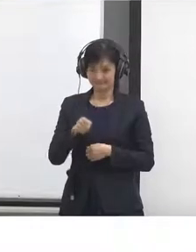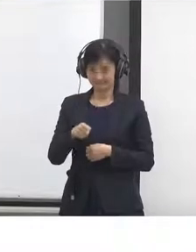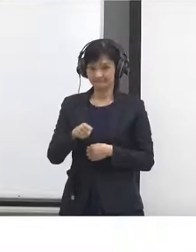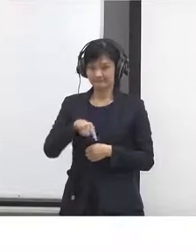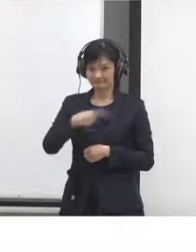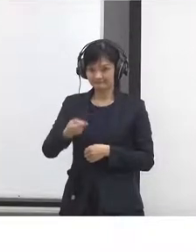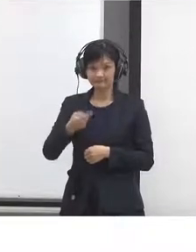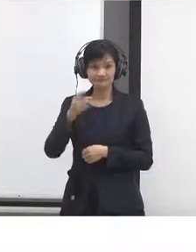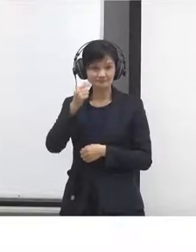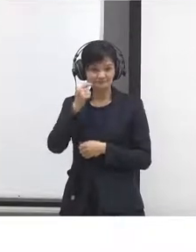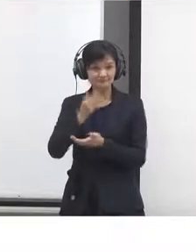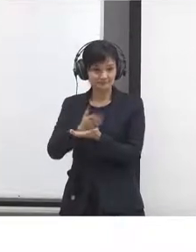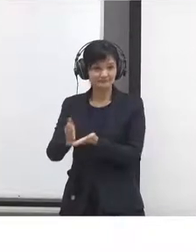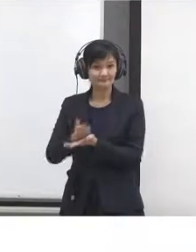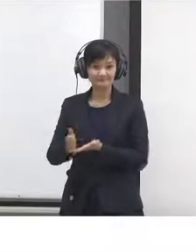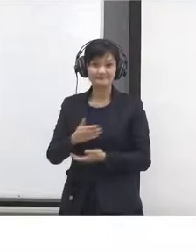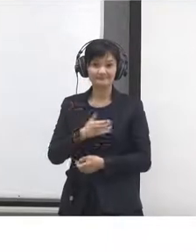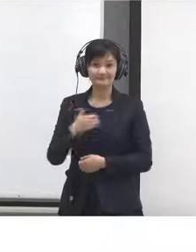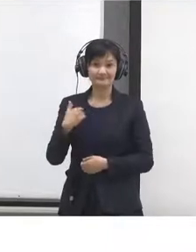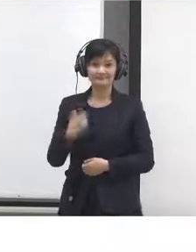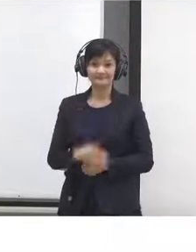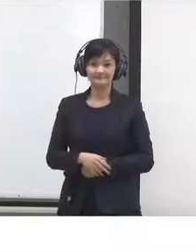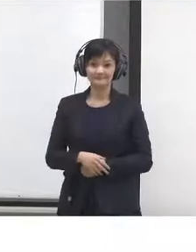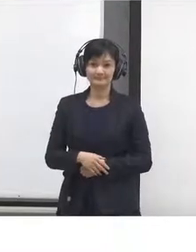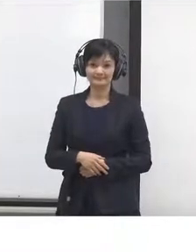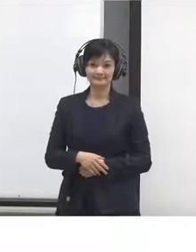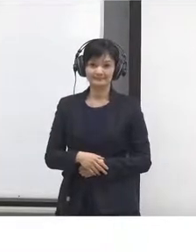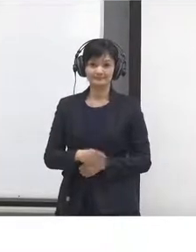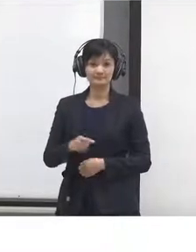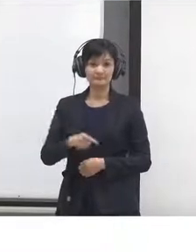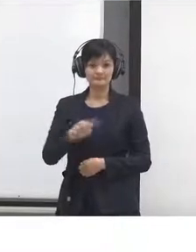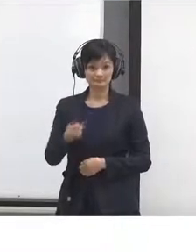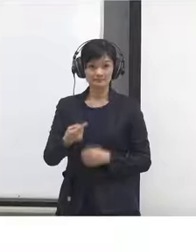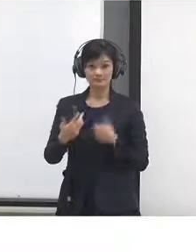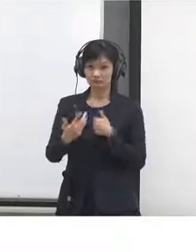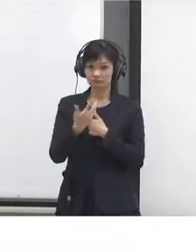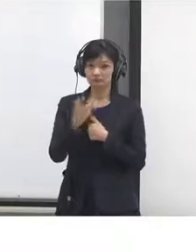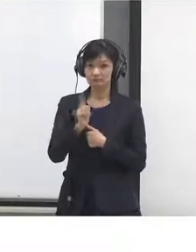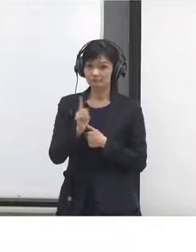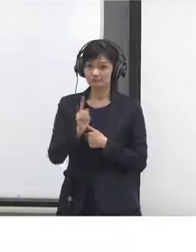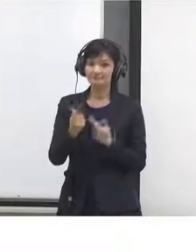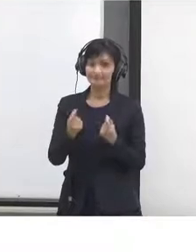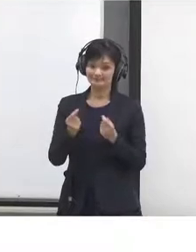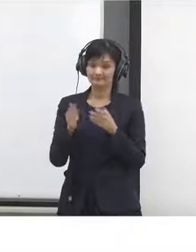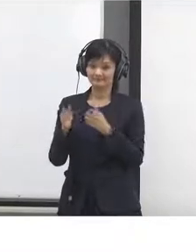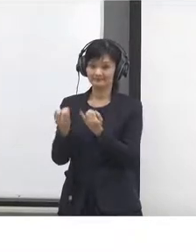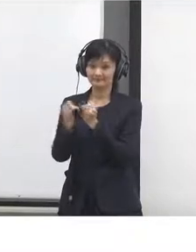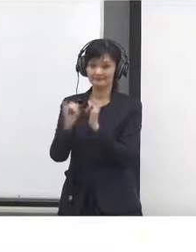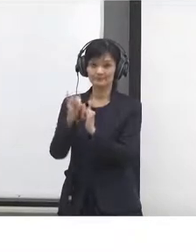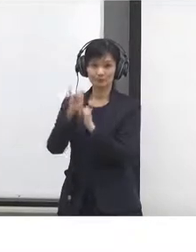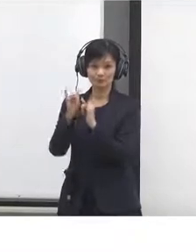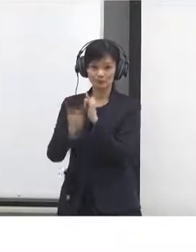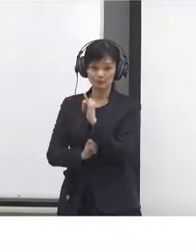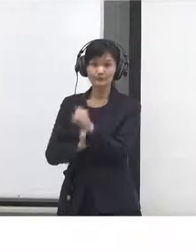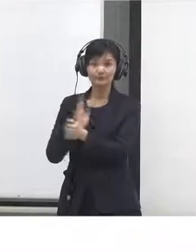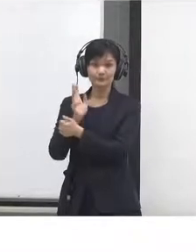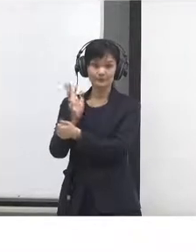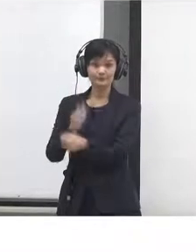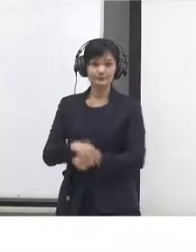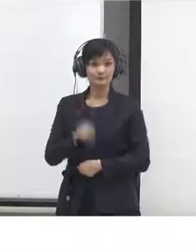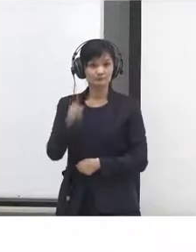it's for her story. And what kinds of people with non-tech backgrounds